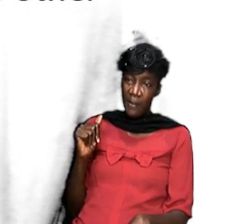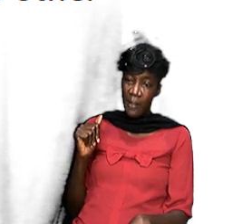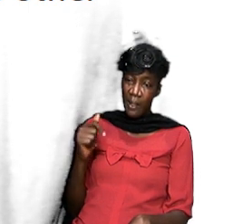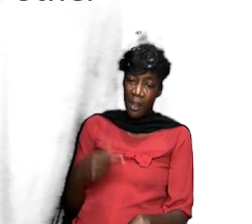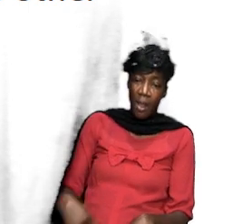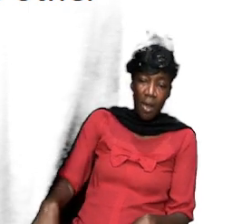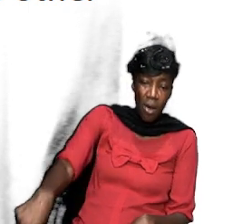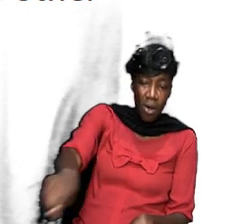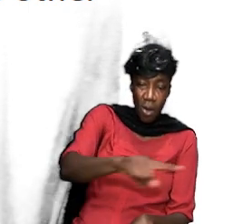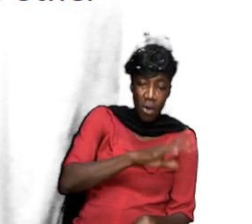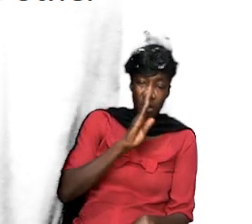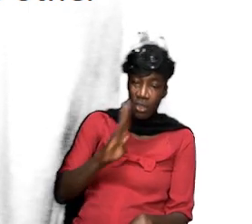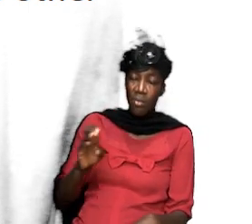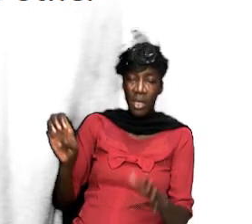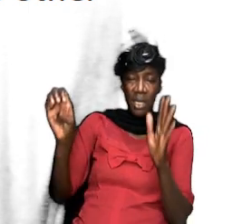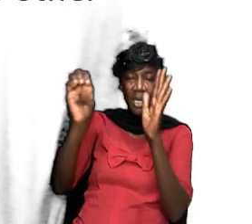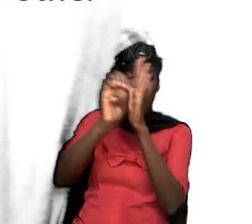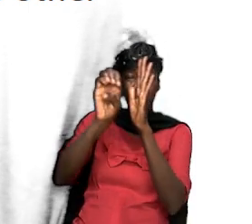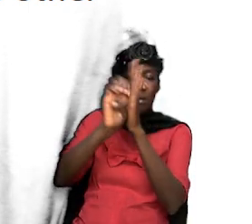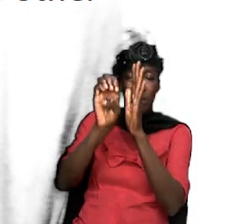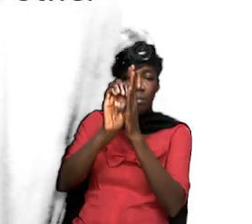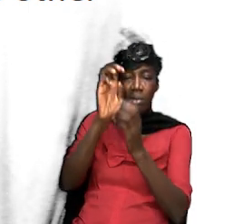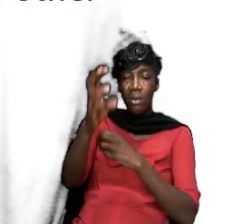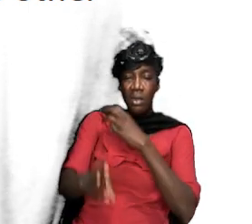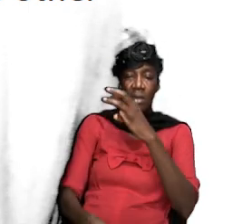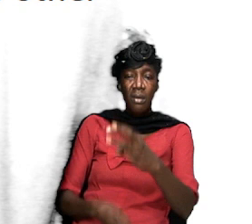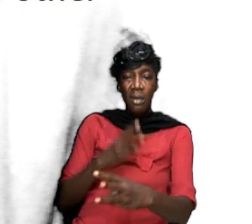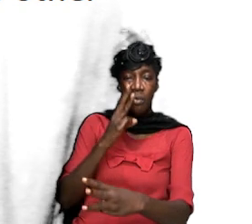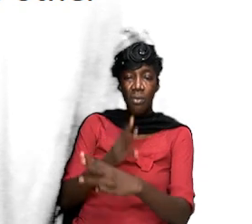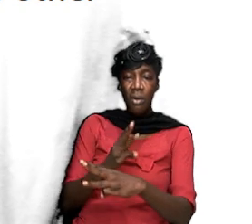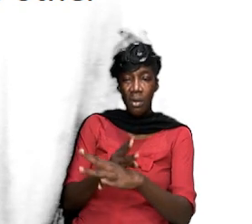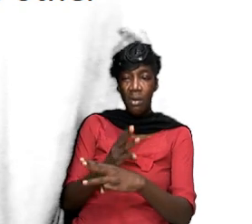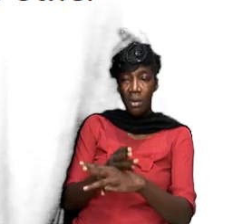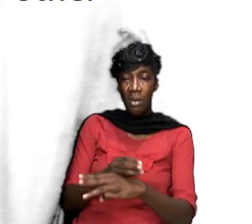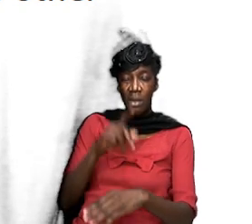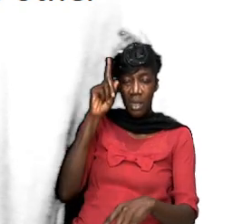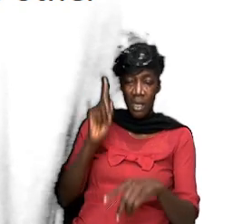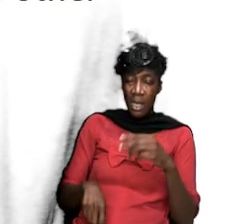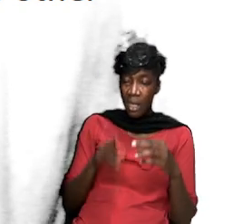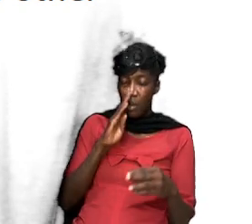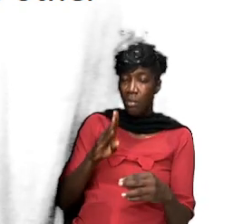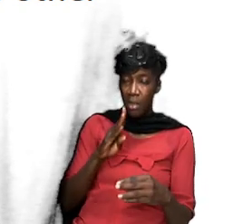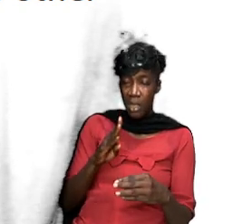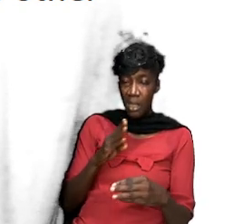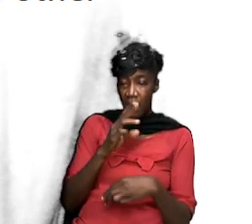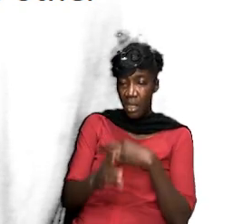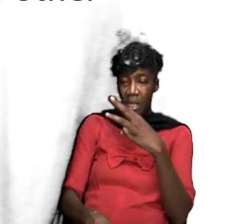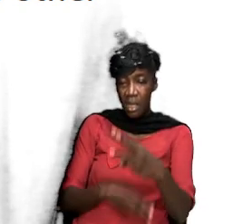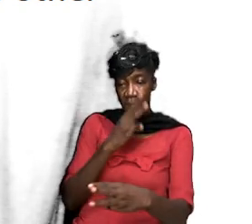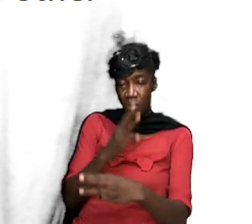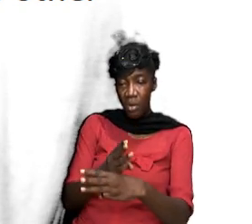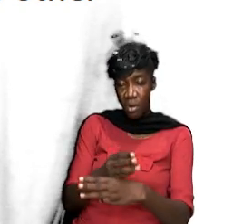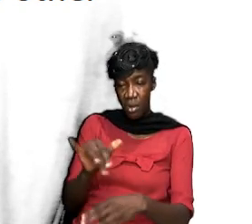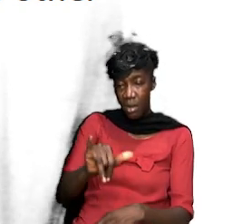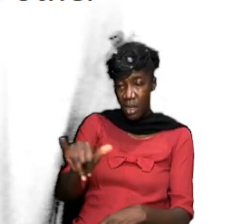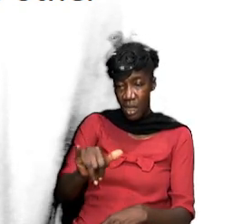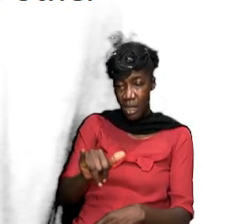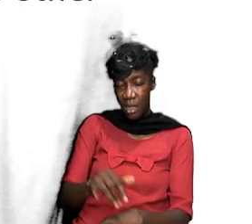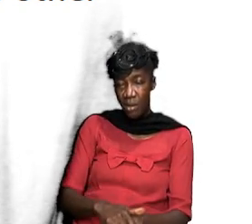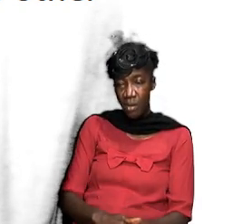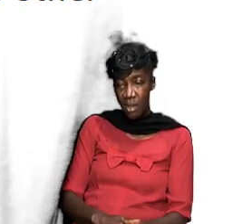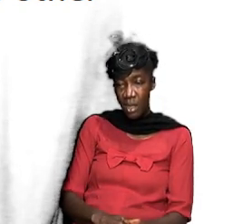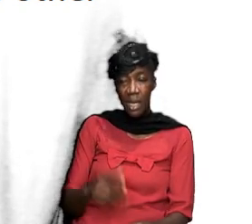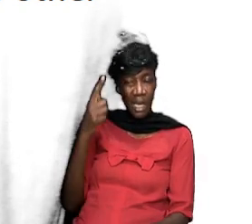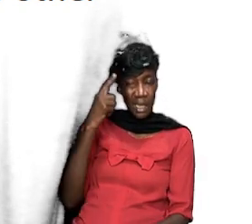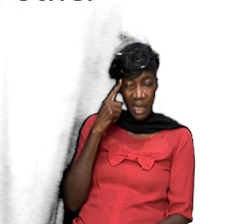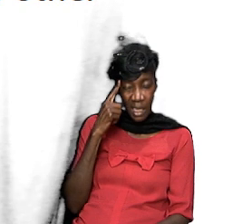us to be an example to the world. We cannot be like the world and think that we are